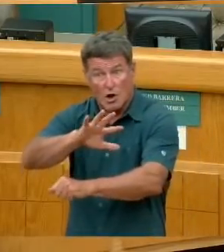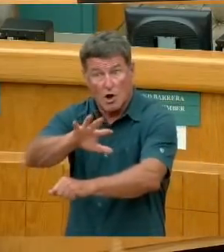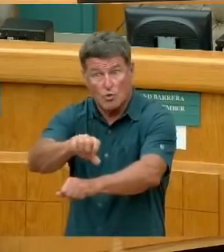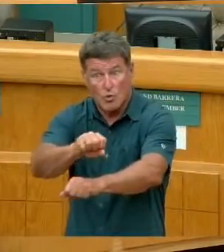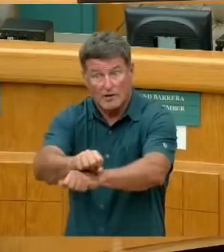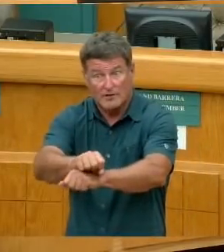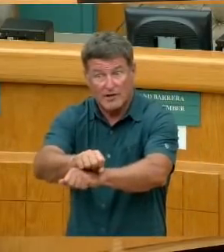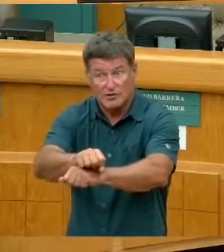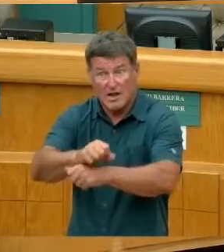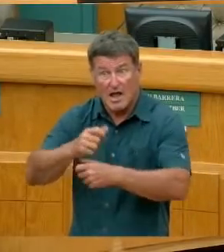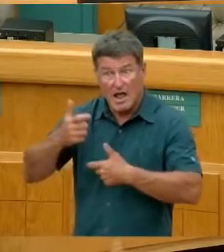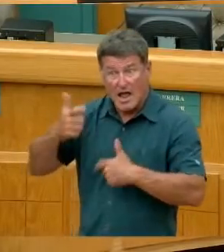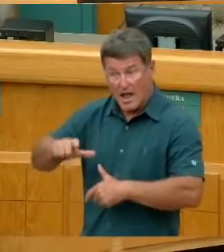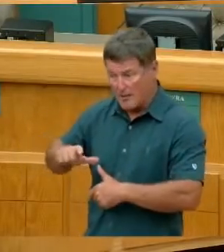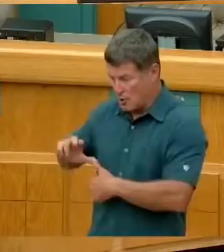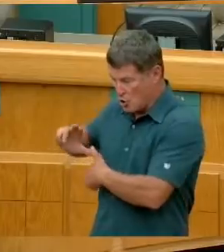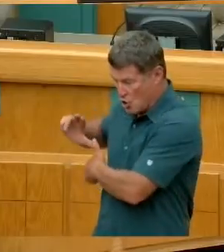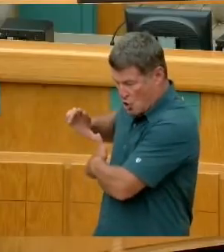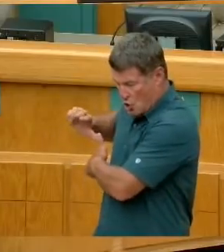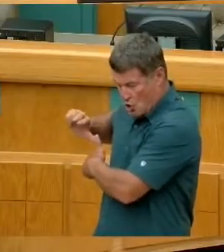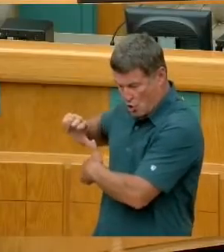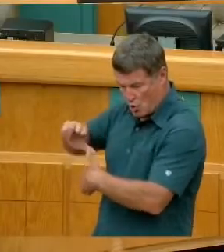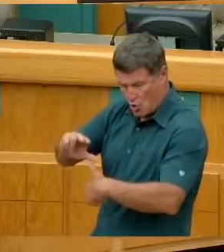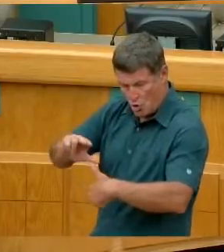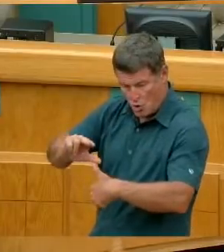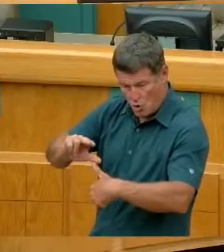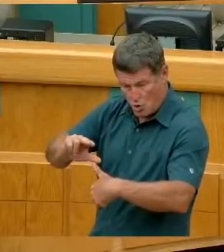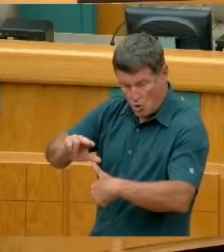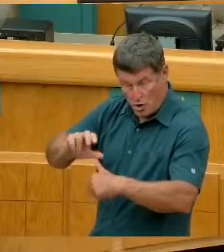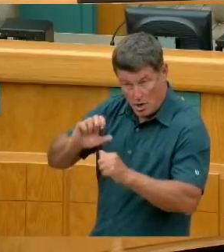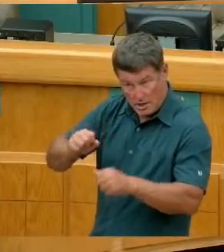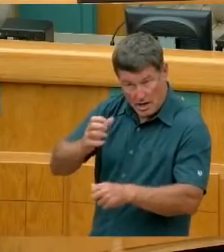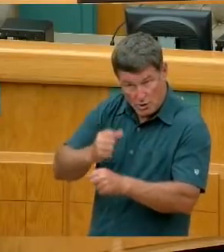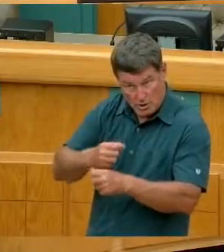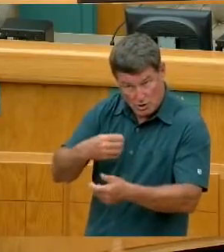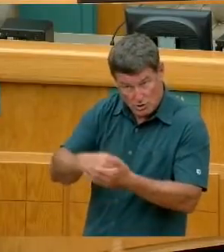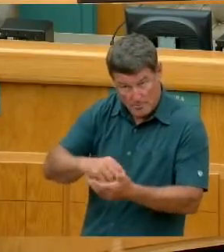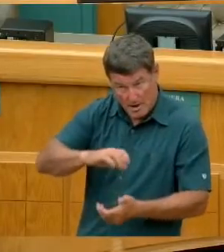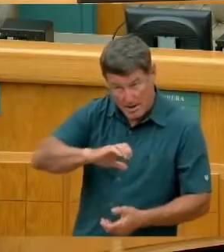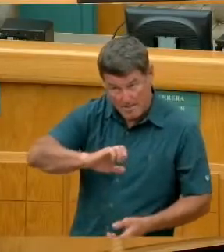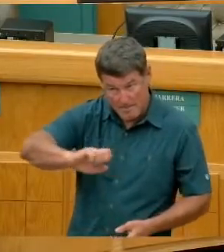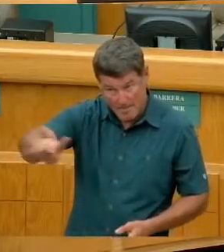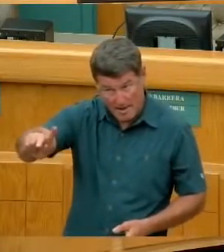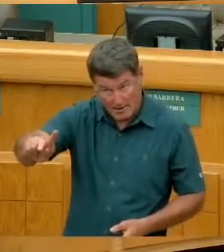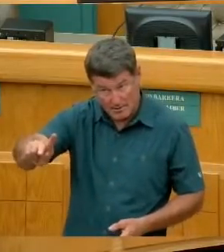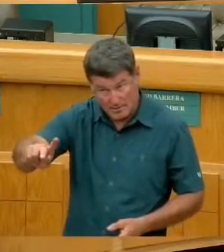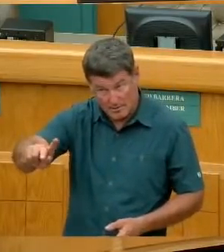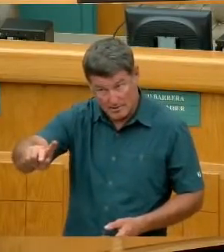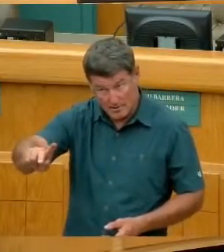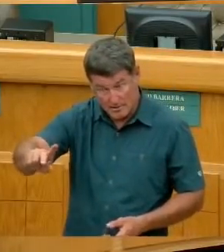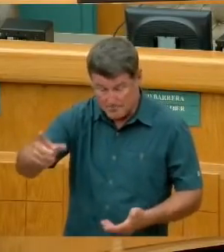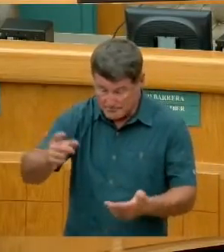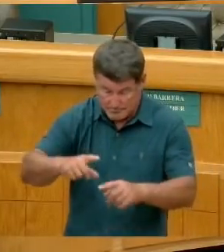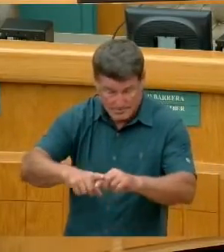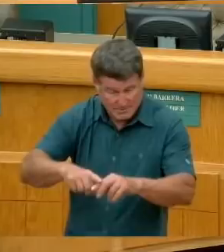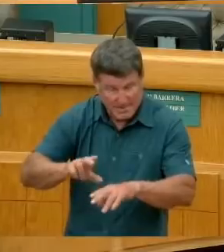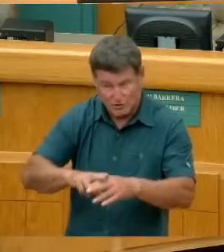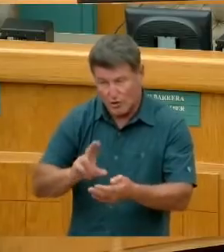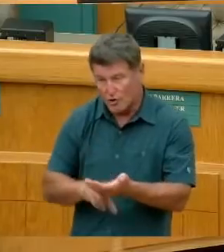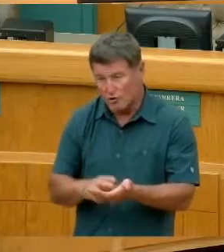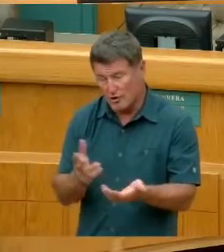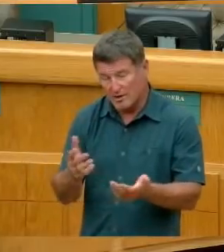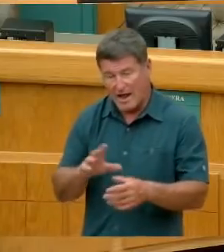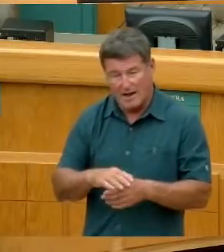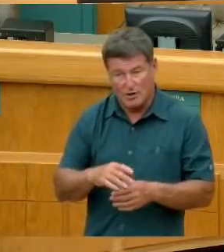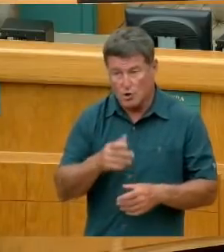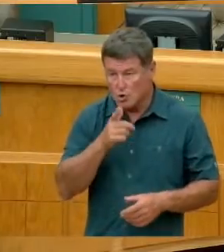reservation and a hurricane approached, would you be able to get your money back? The answer, that depends upon